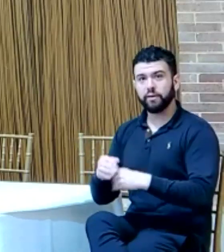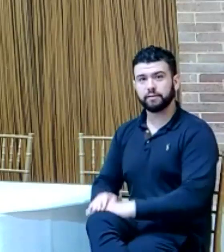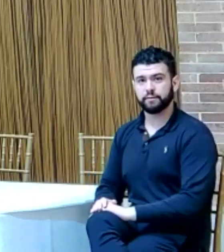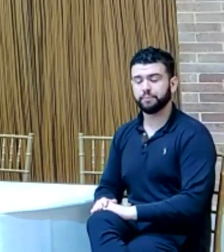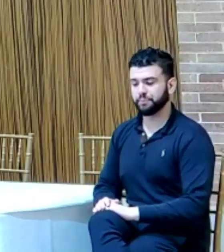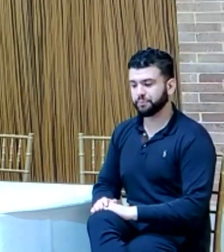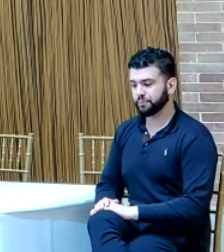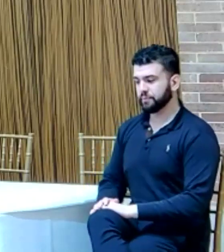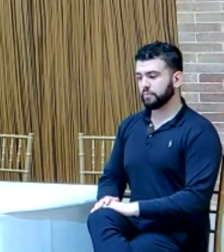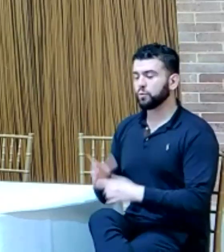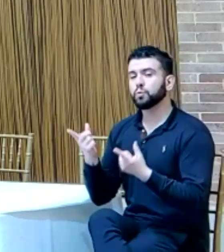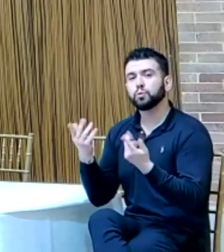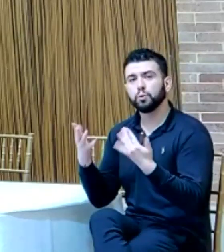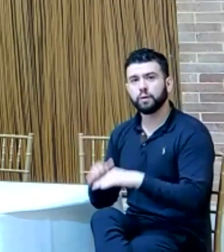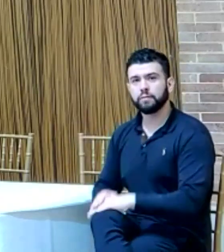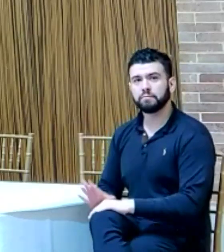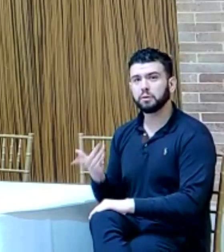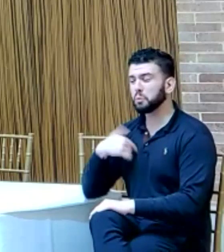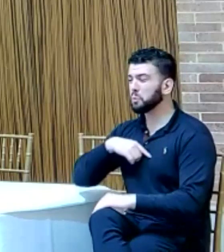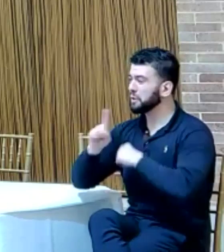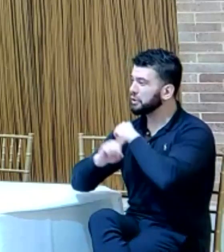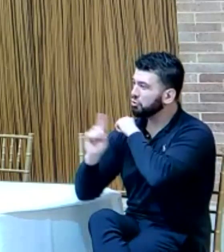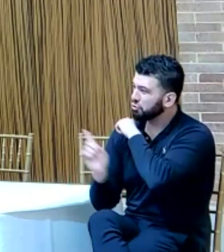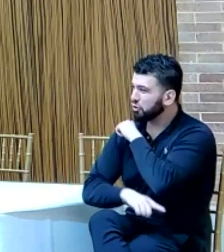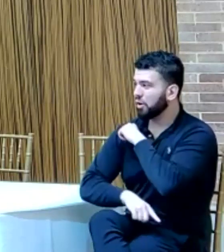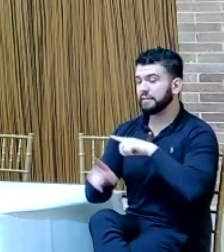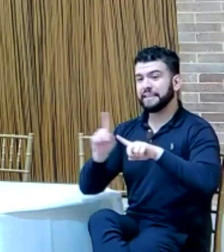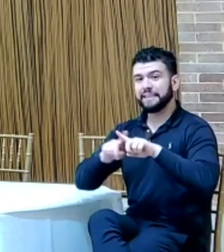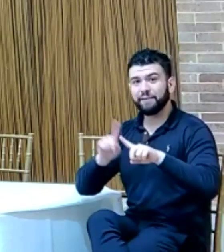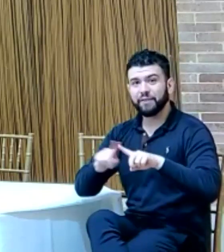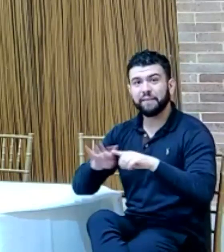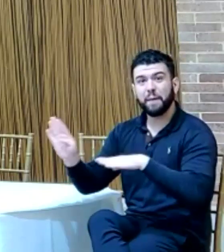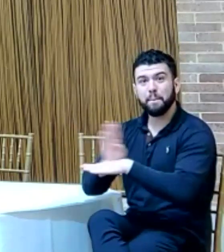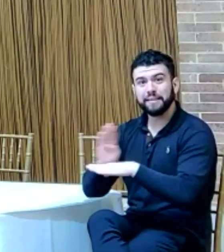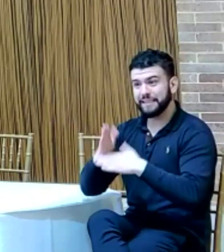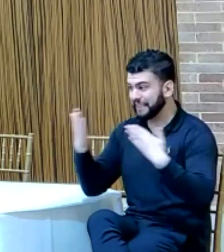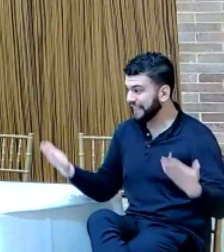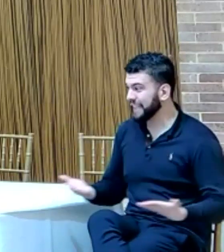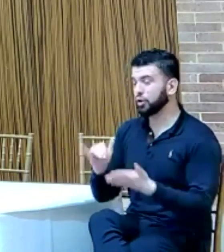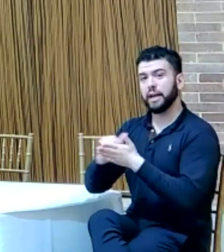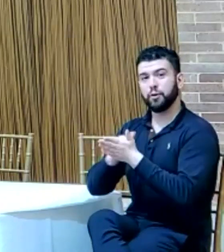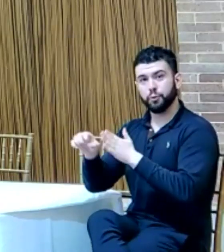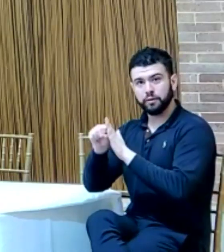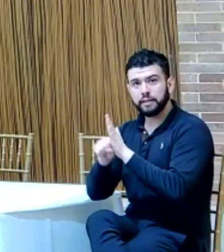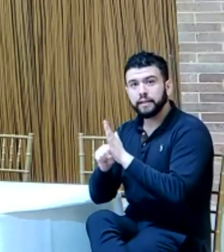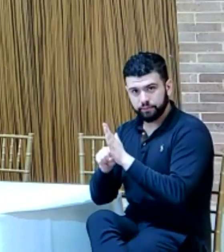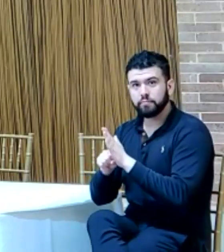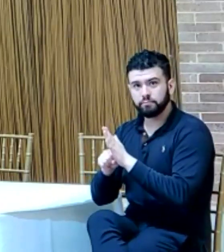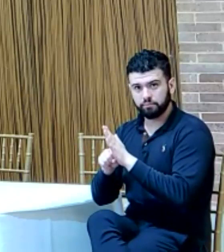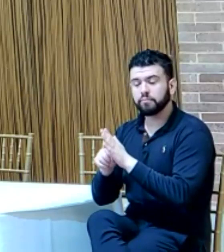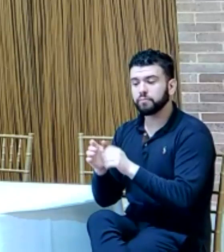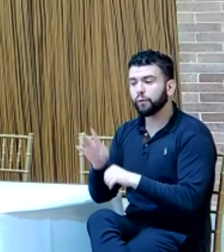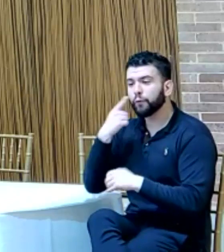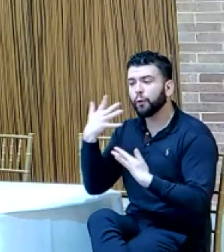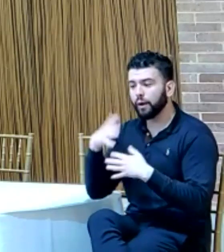opportunity ended up having to charge multiple entities in New York right we had to charge multiple entities in New